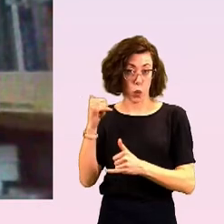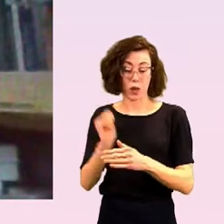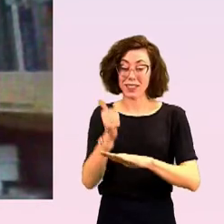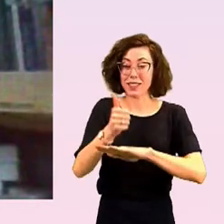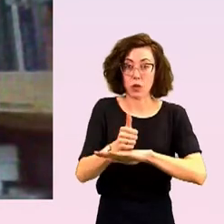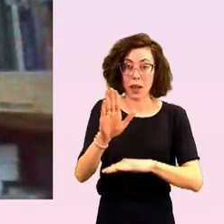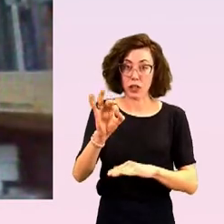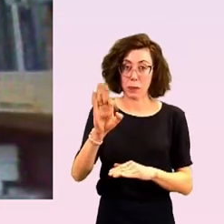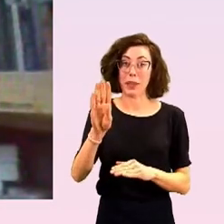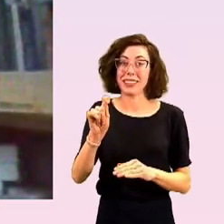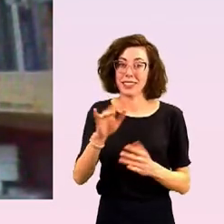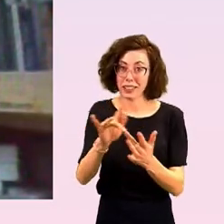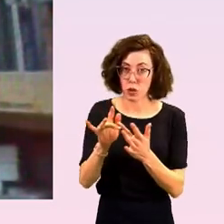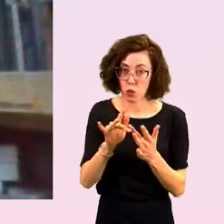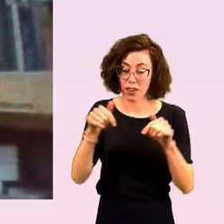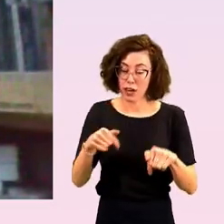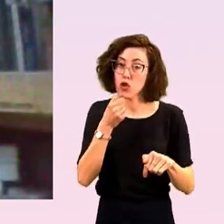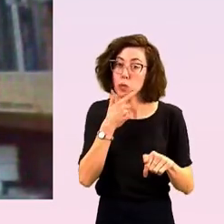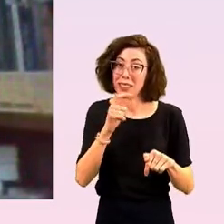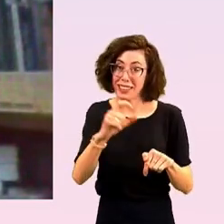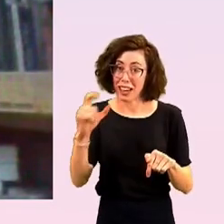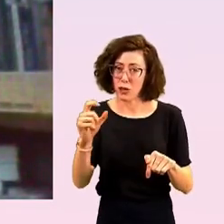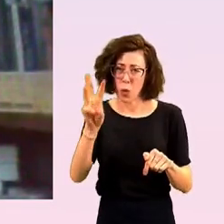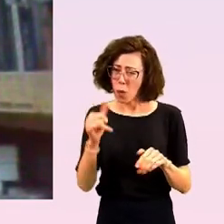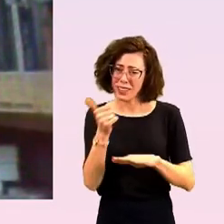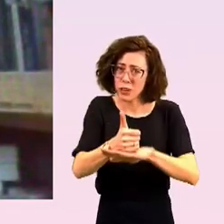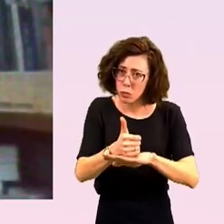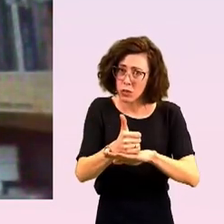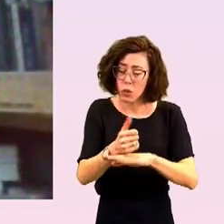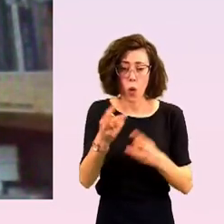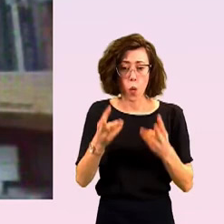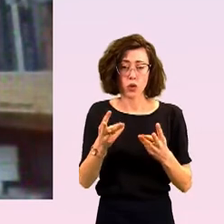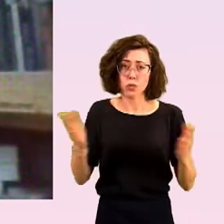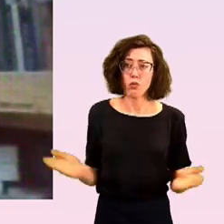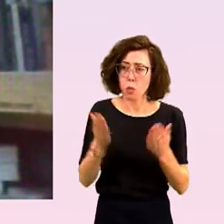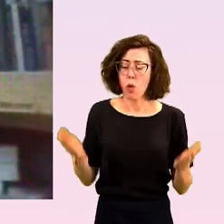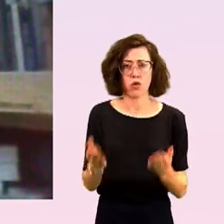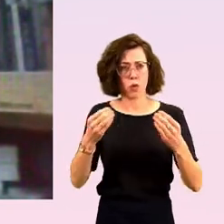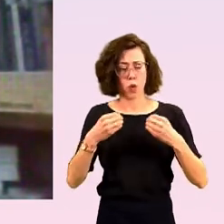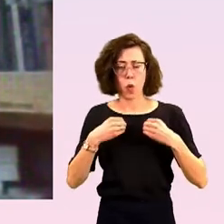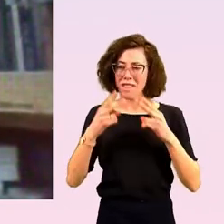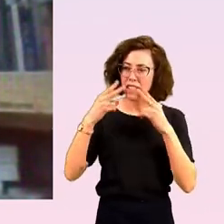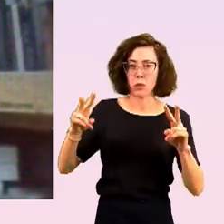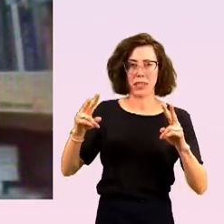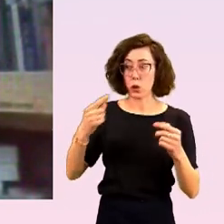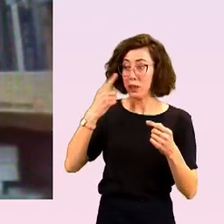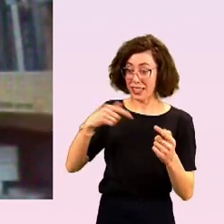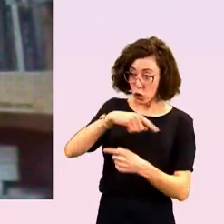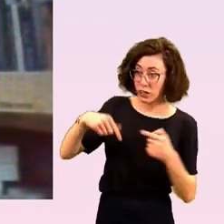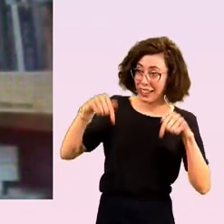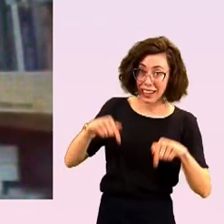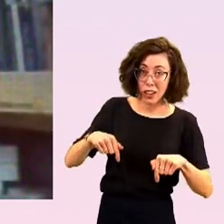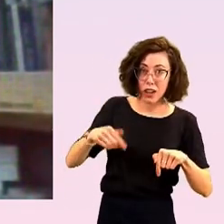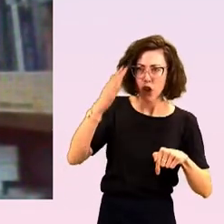Council, we did so to promote our own visibility and to provide a confidential support and resource